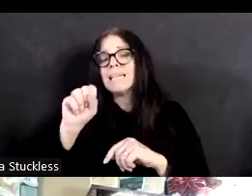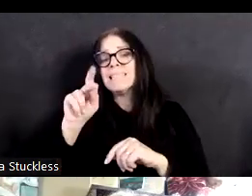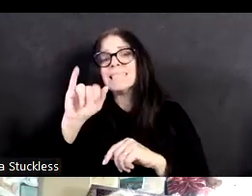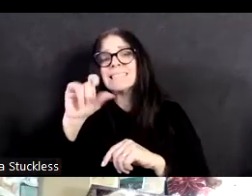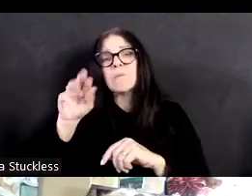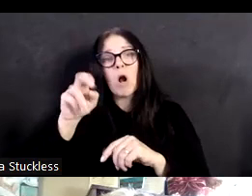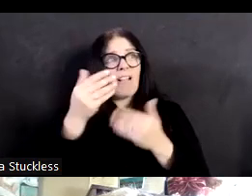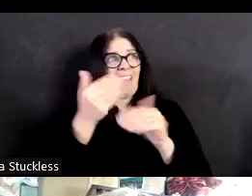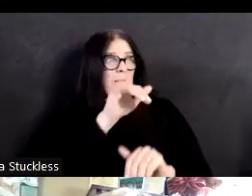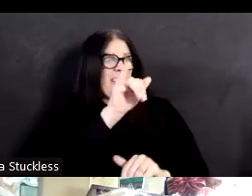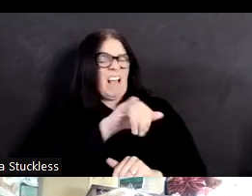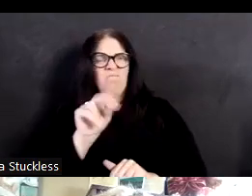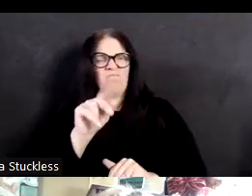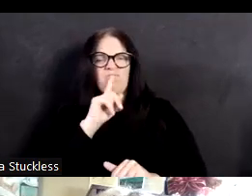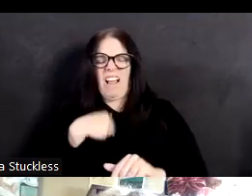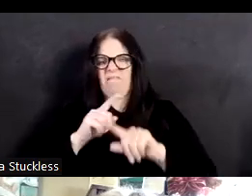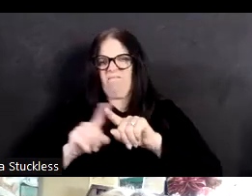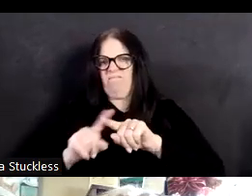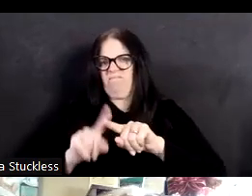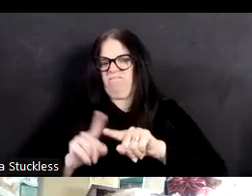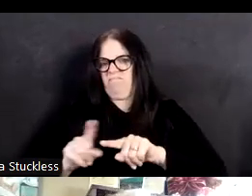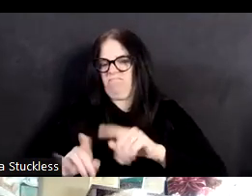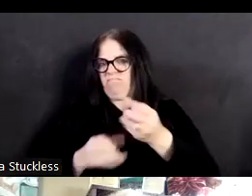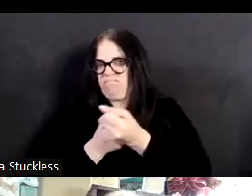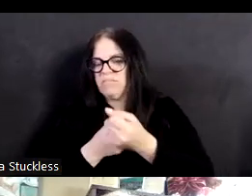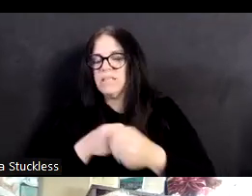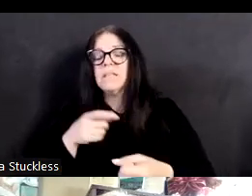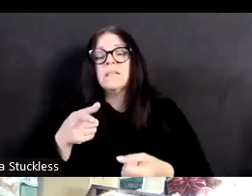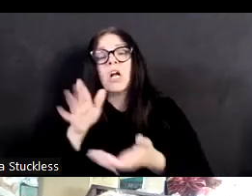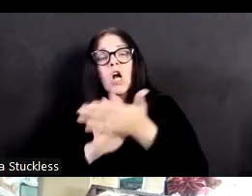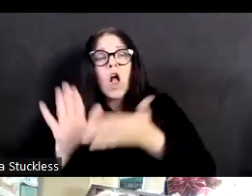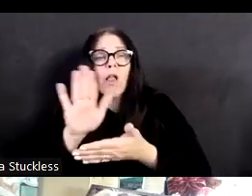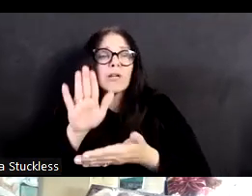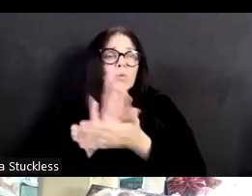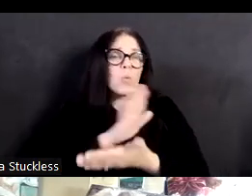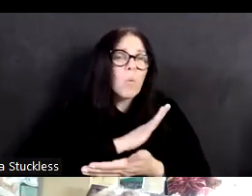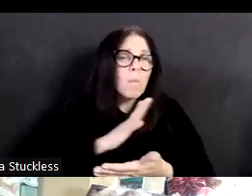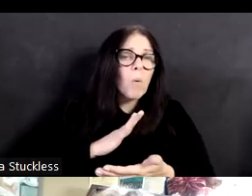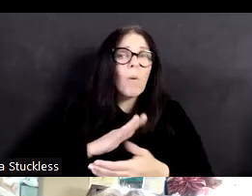capacities. It can be adopted by colleges, school boards, employers, etc. But